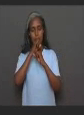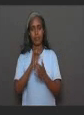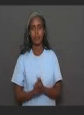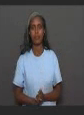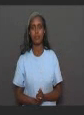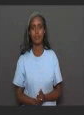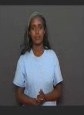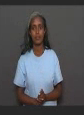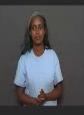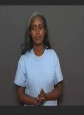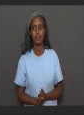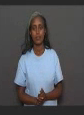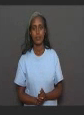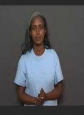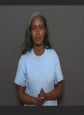Time's up.